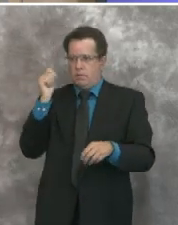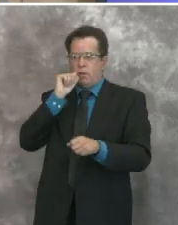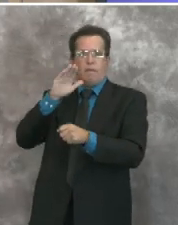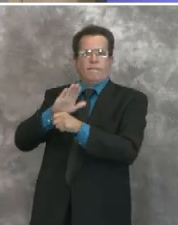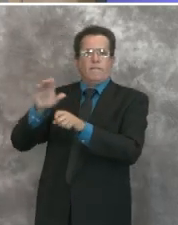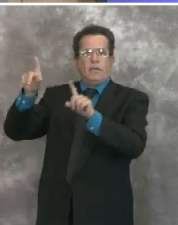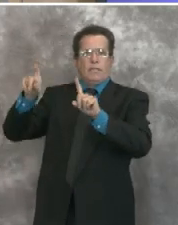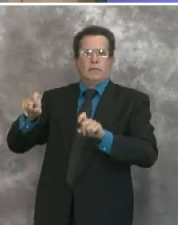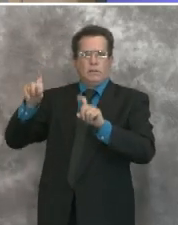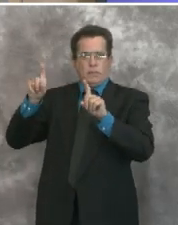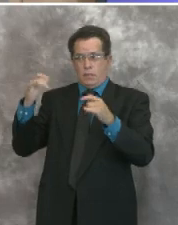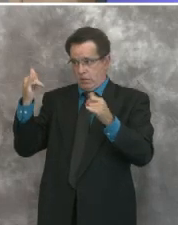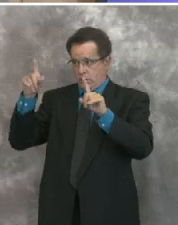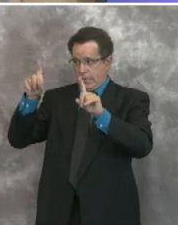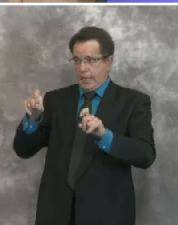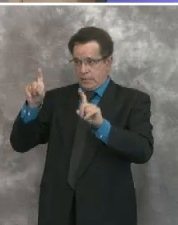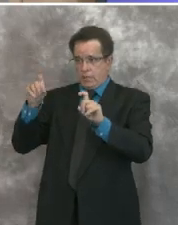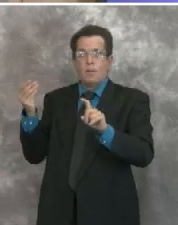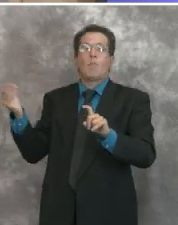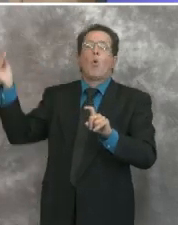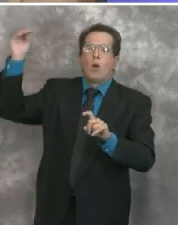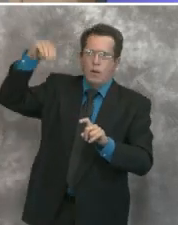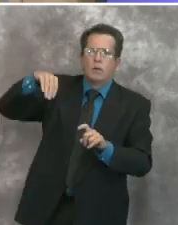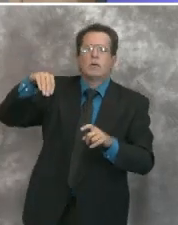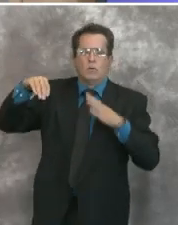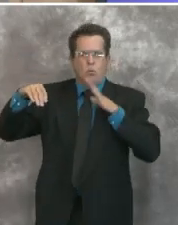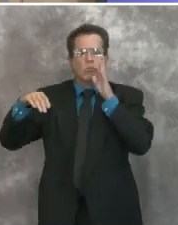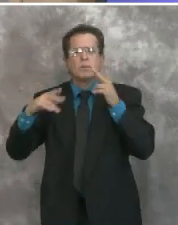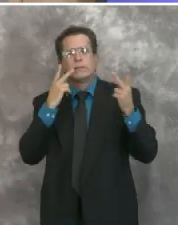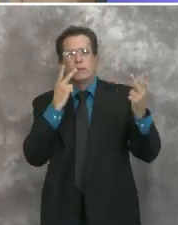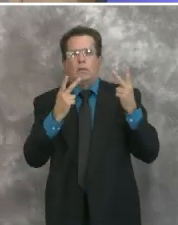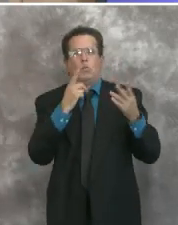testing continues to increase, we become more aware of what's already out there,